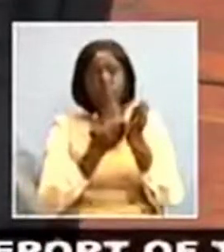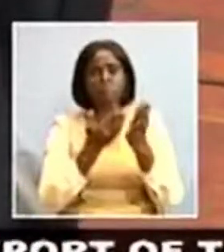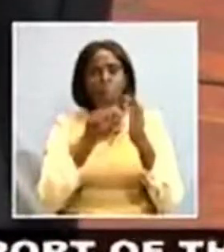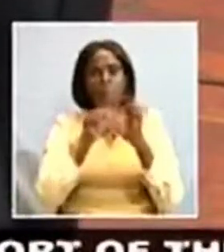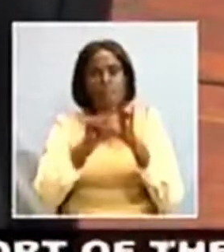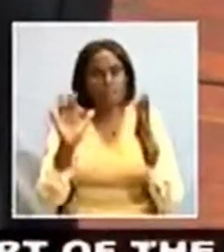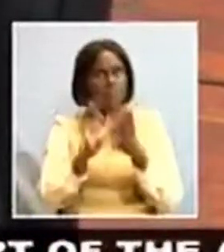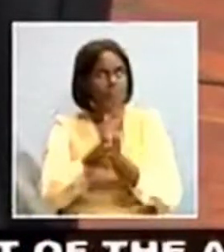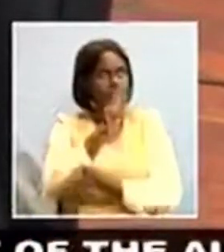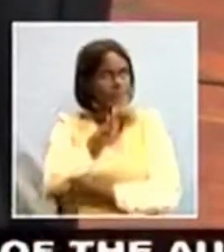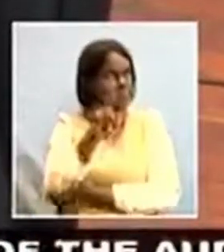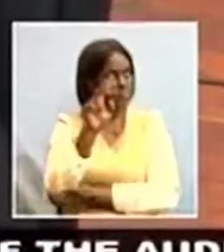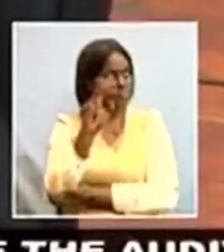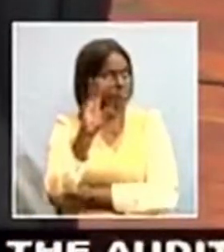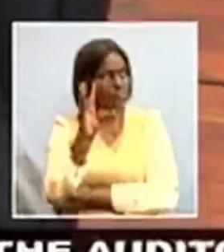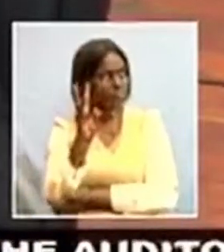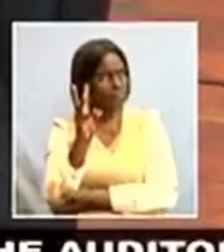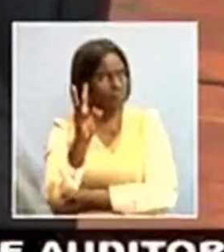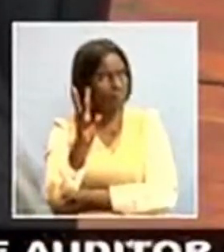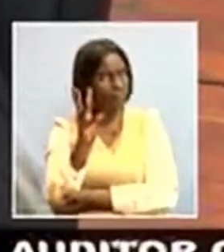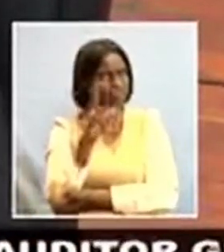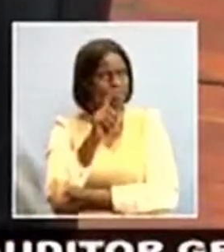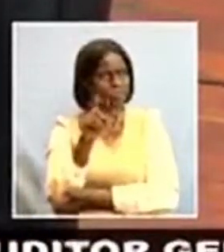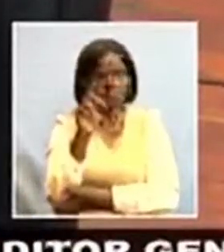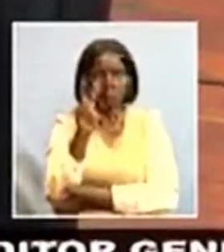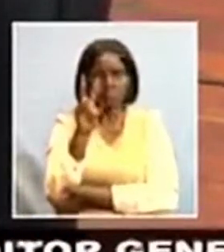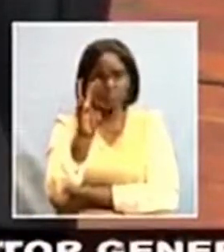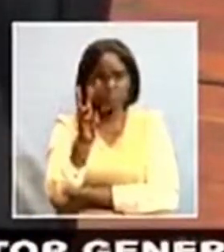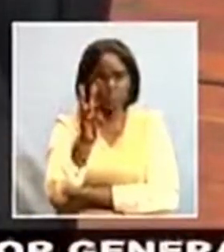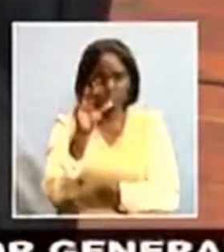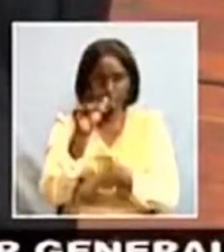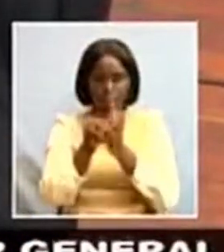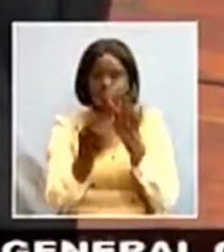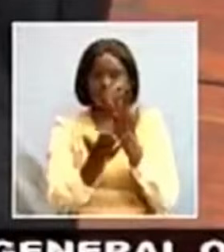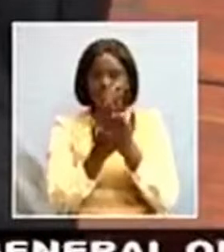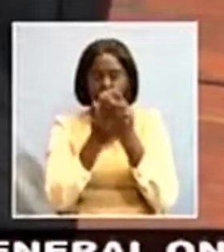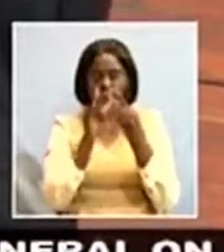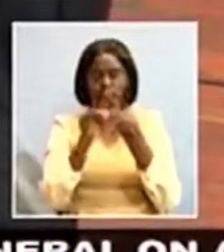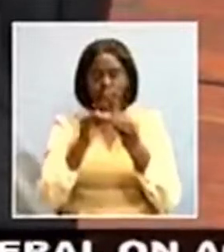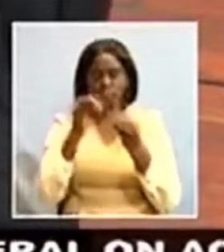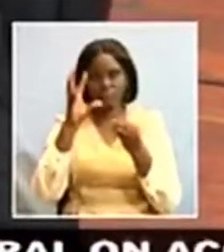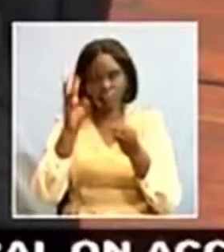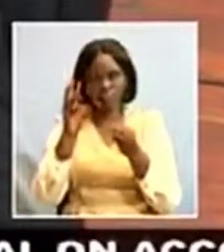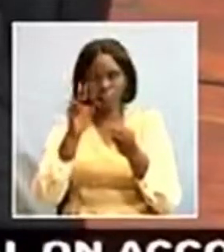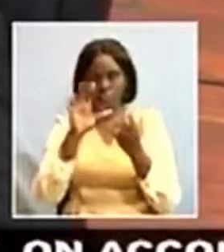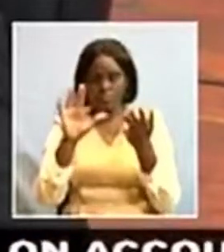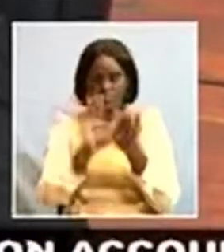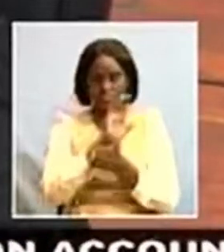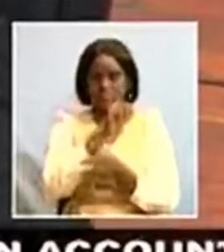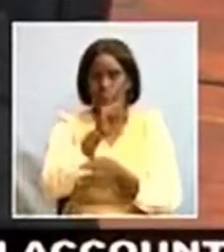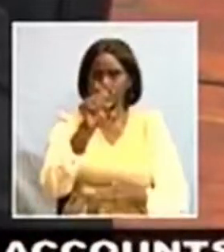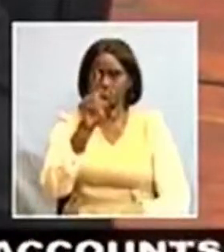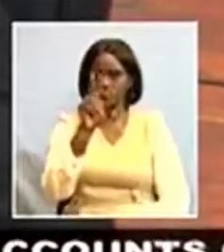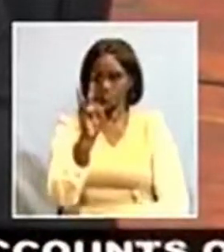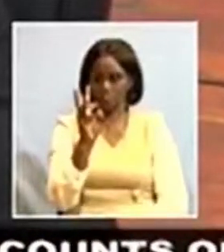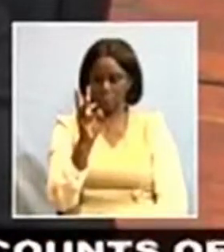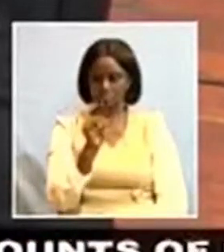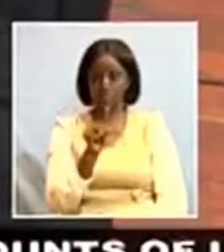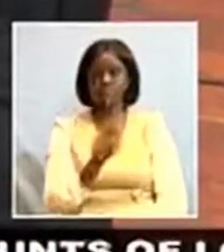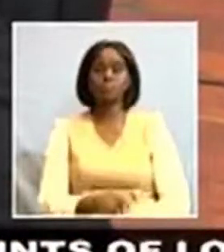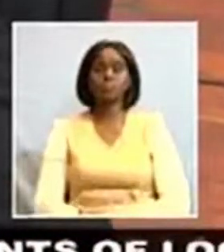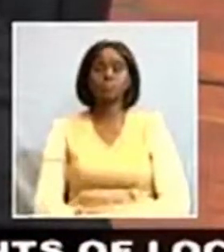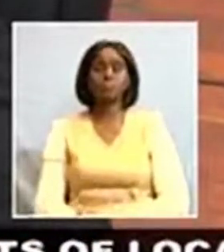page 126, on Appendix 6, page 126,